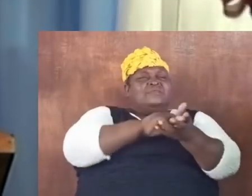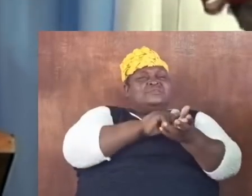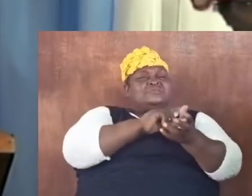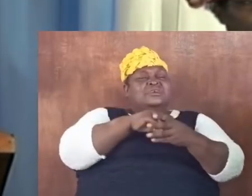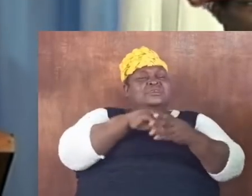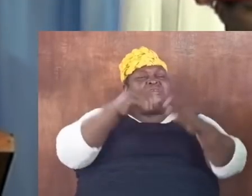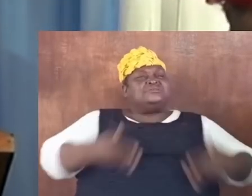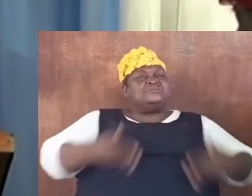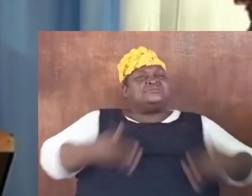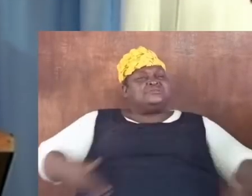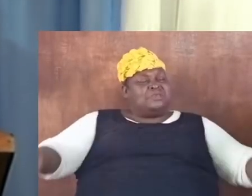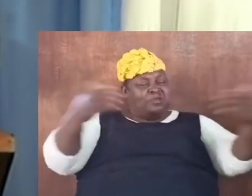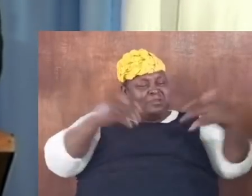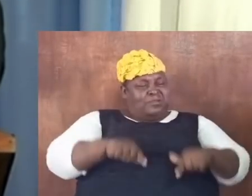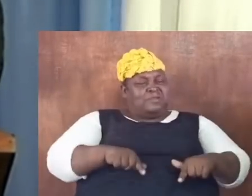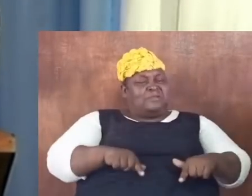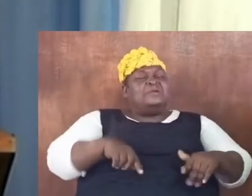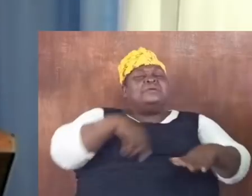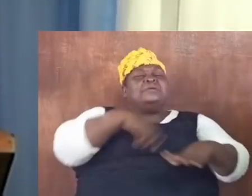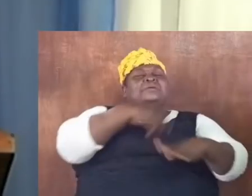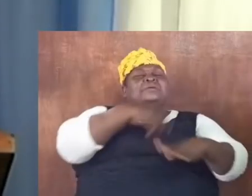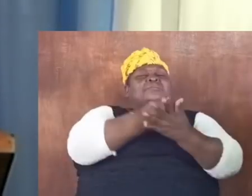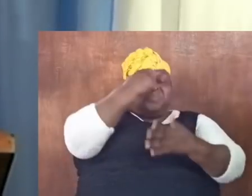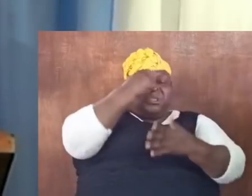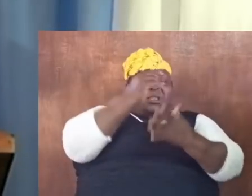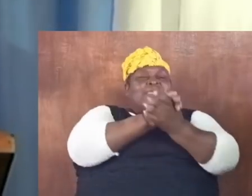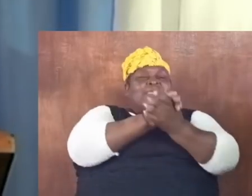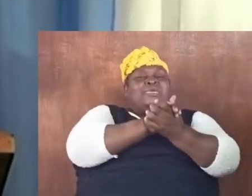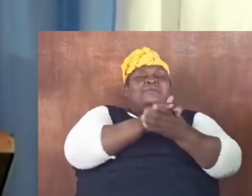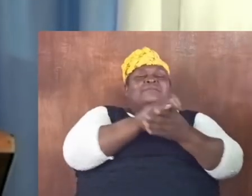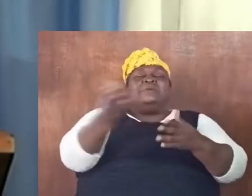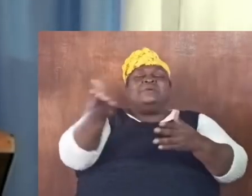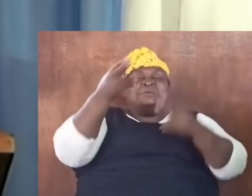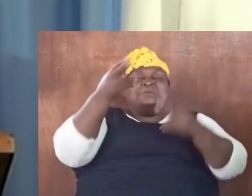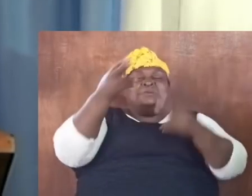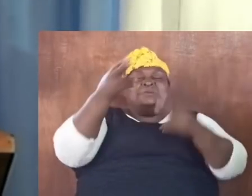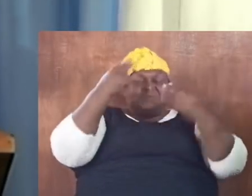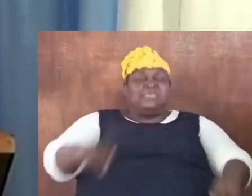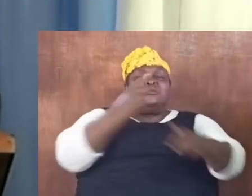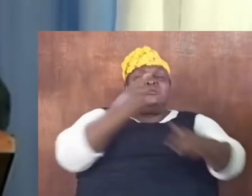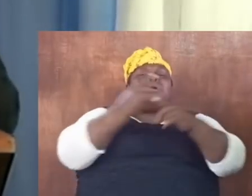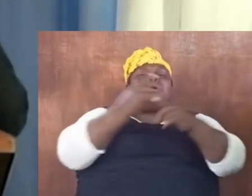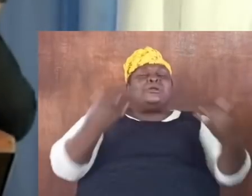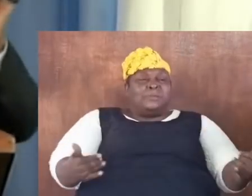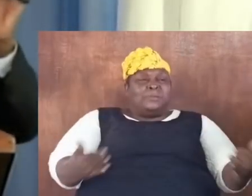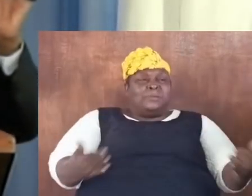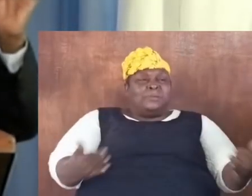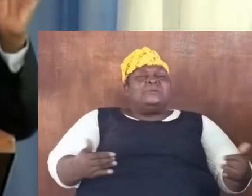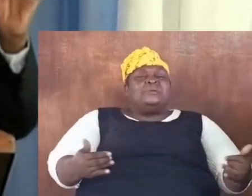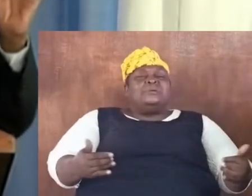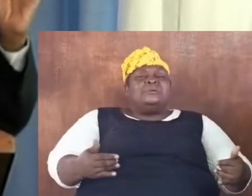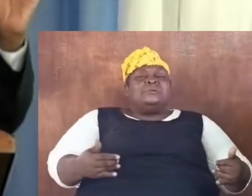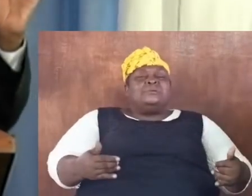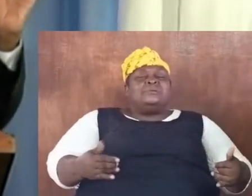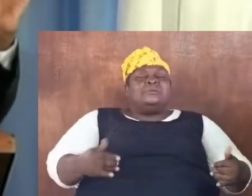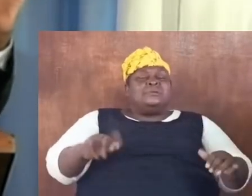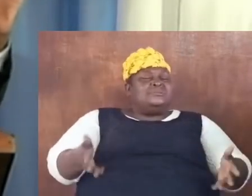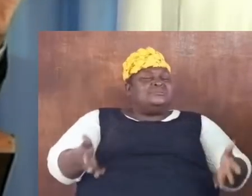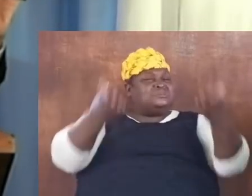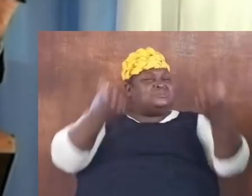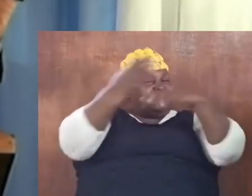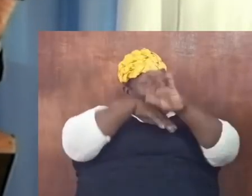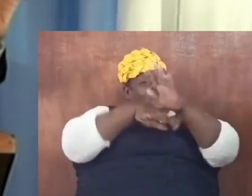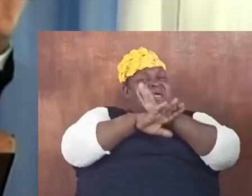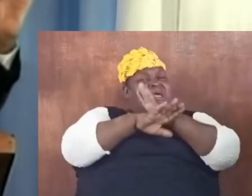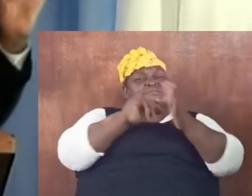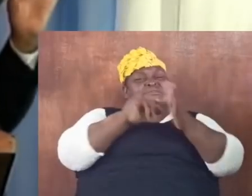physician in the house right now? Do you believe that there is a healer in the house right now? If you could just lift your hands and glorify